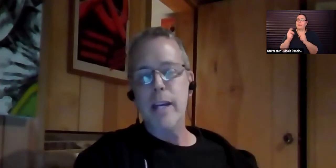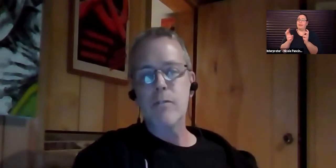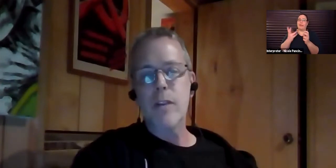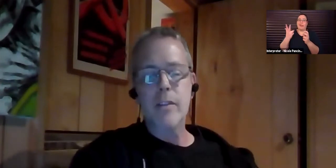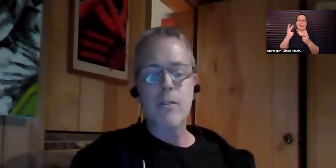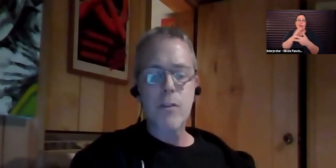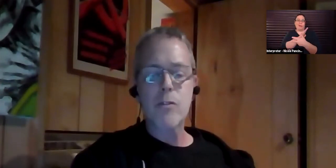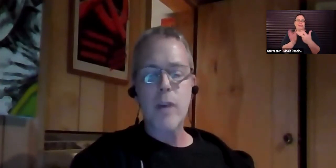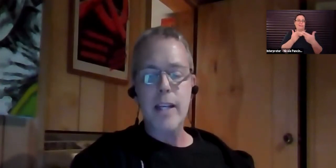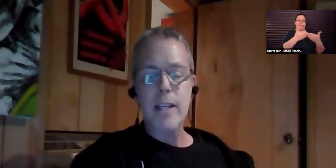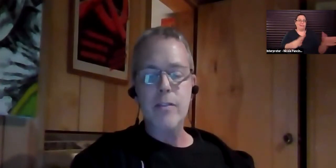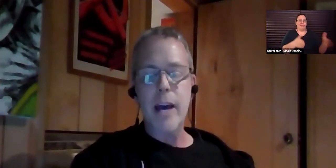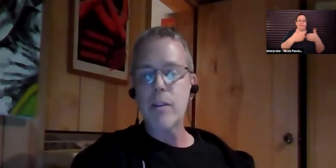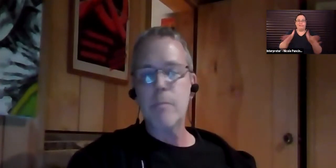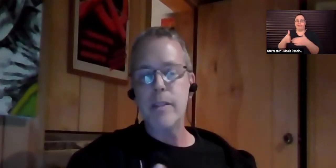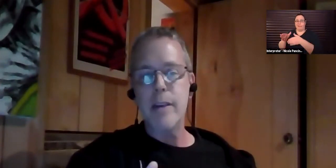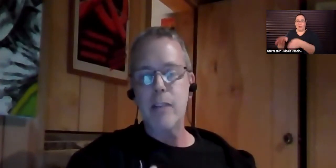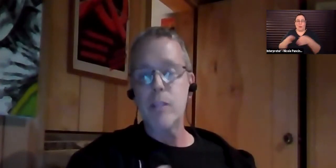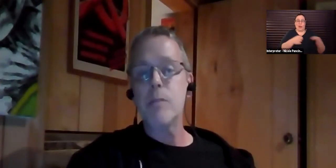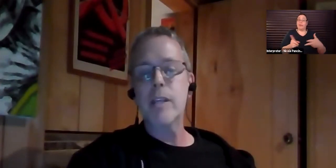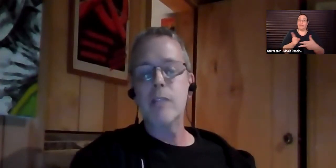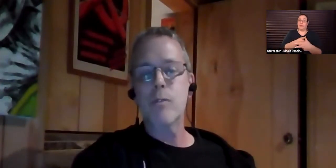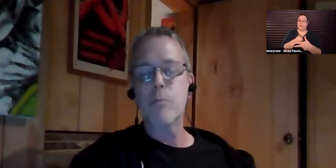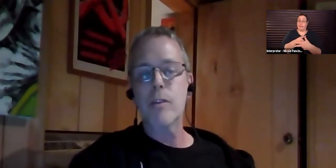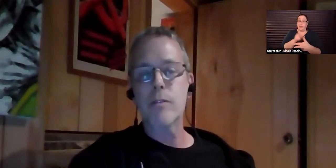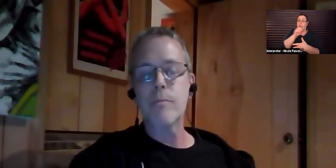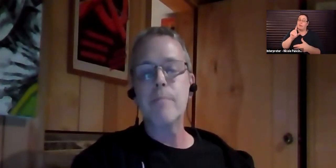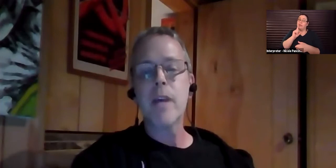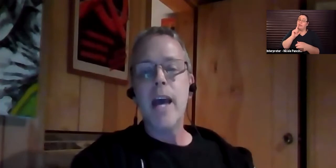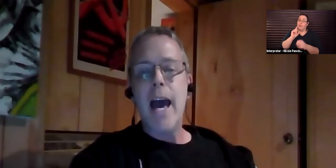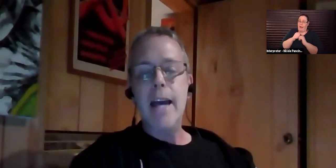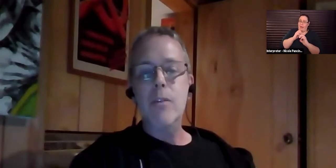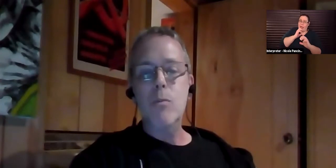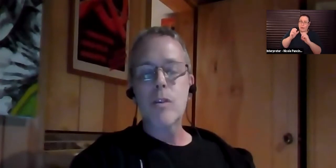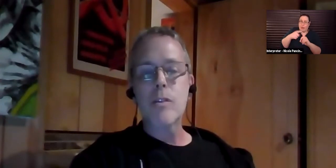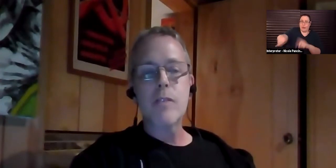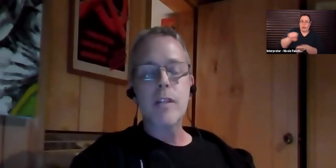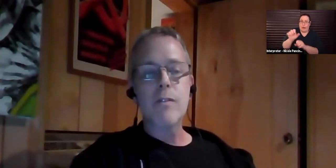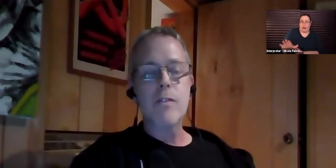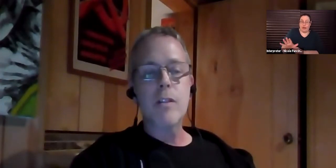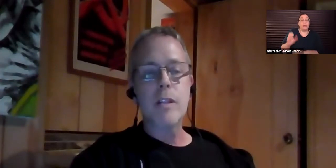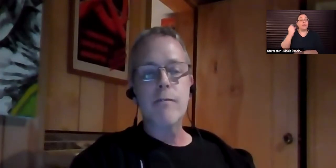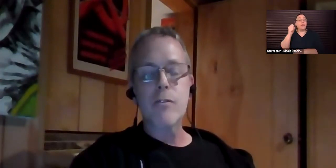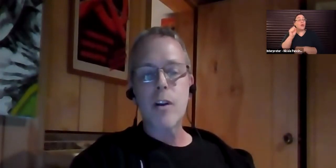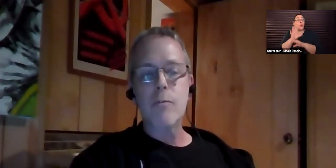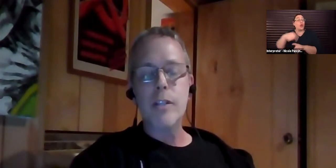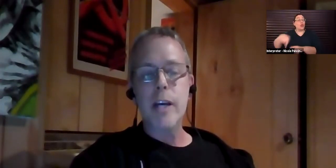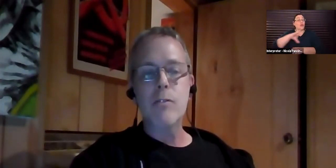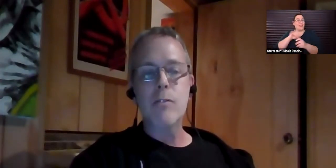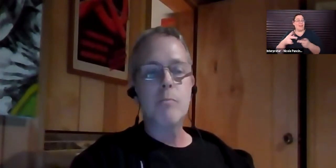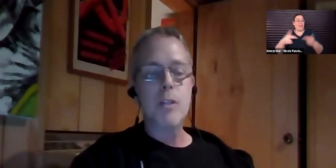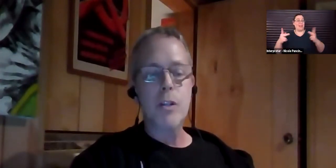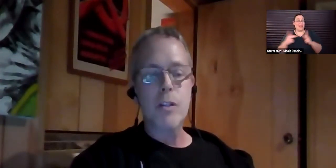broad-based ways, right? The first way is how the company actually communicates with workers, right? And workers in the facility first started